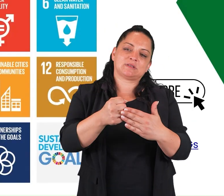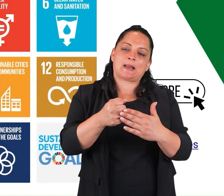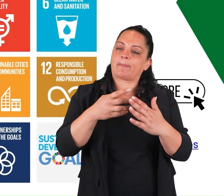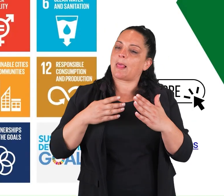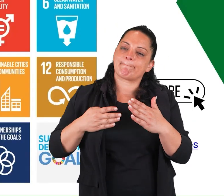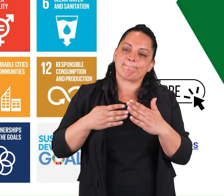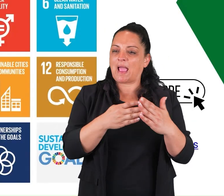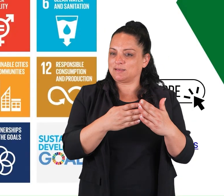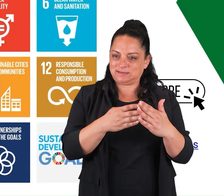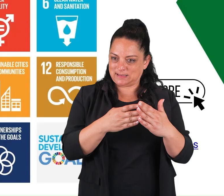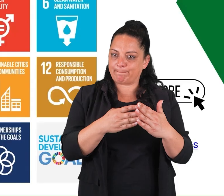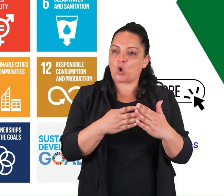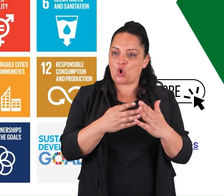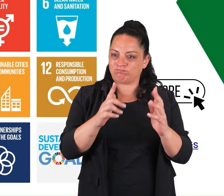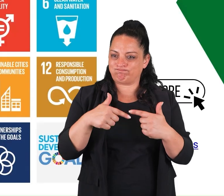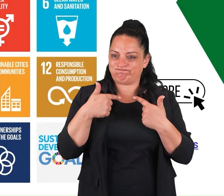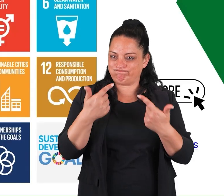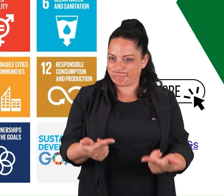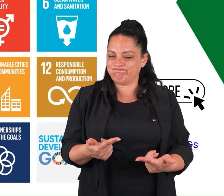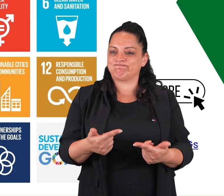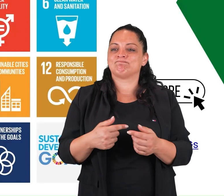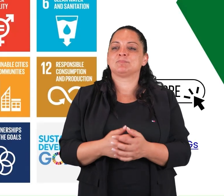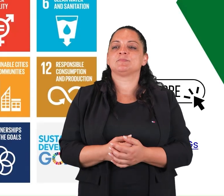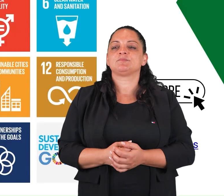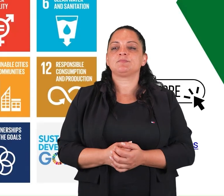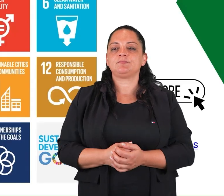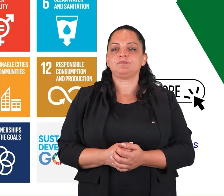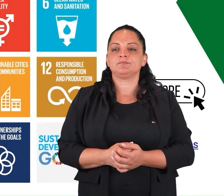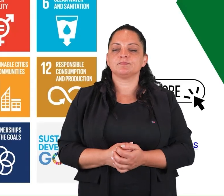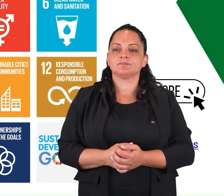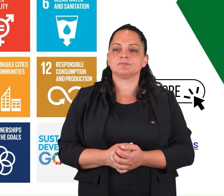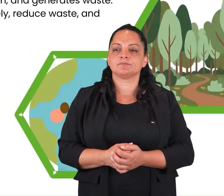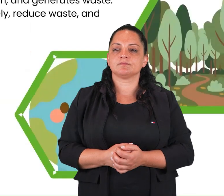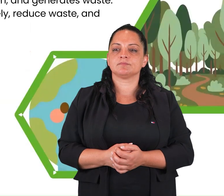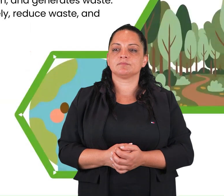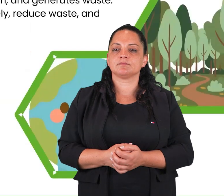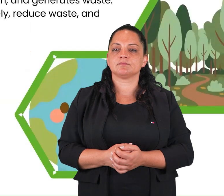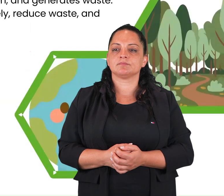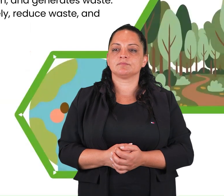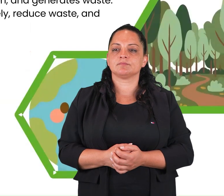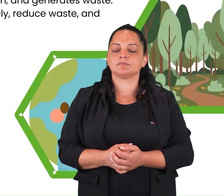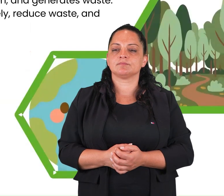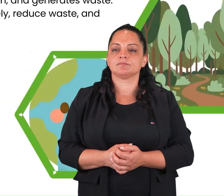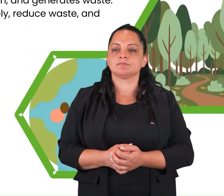overview of what it needs to be done in order to achieve sustainability.